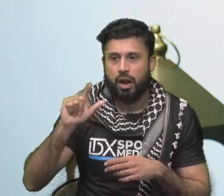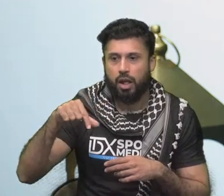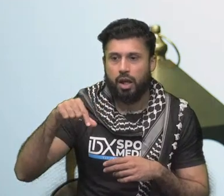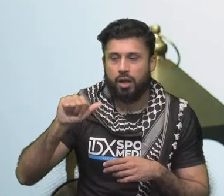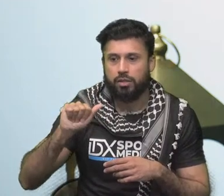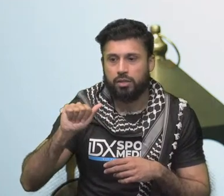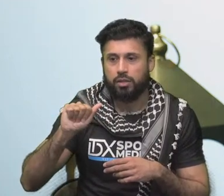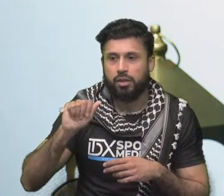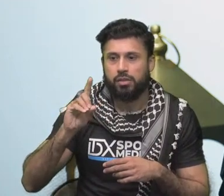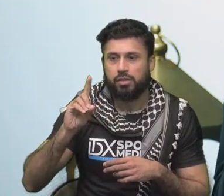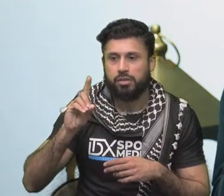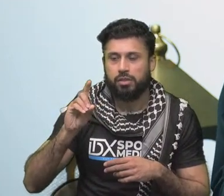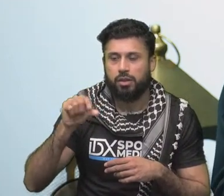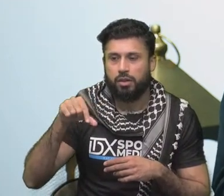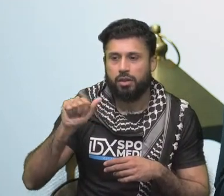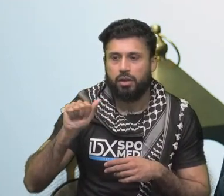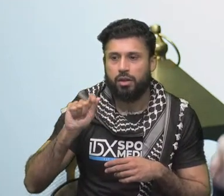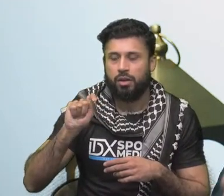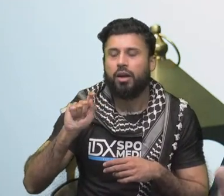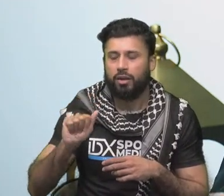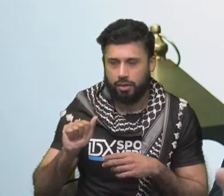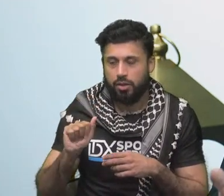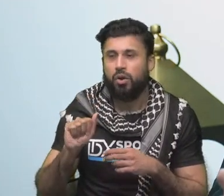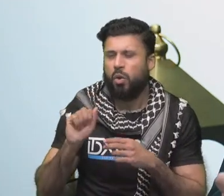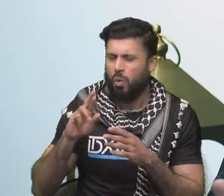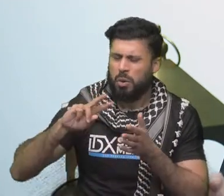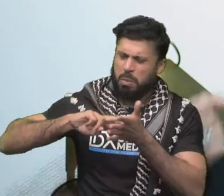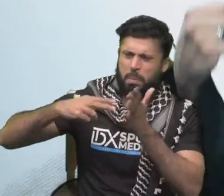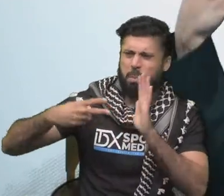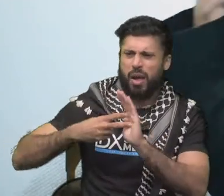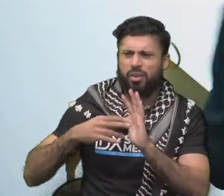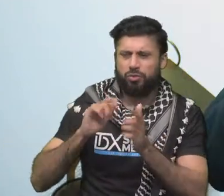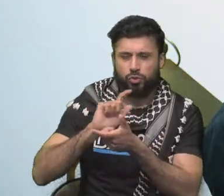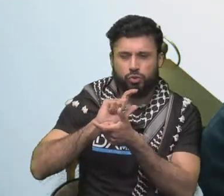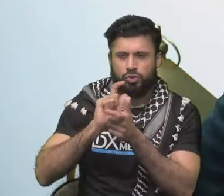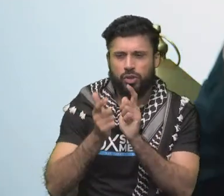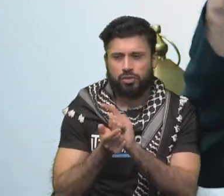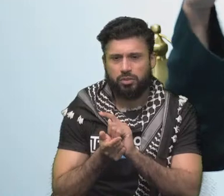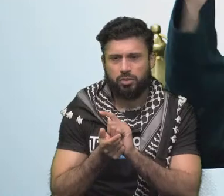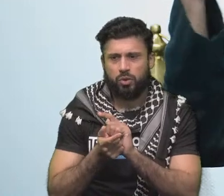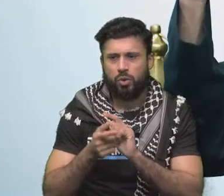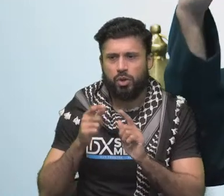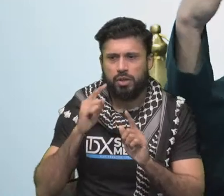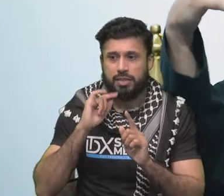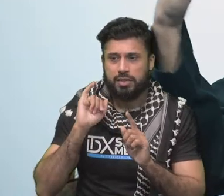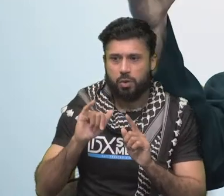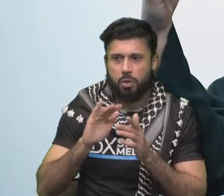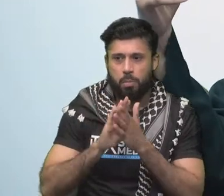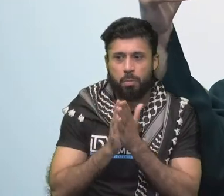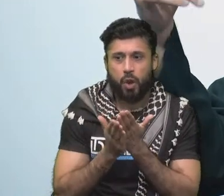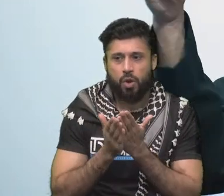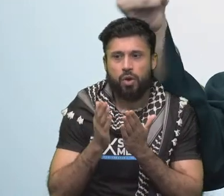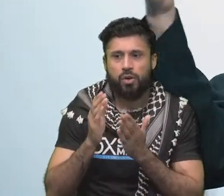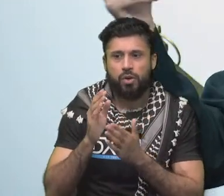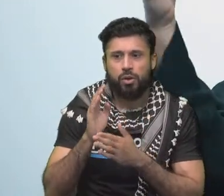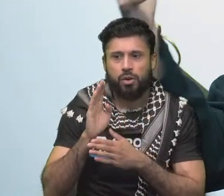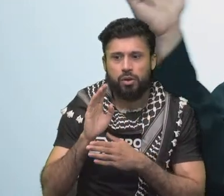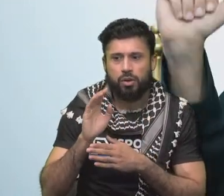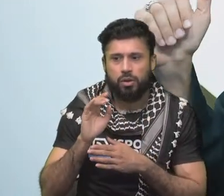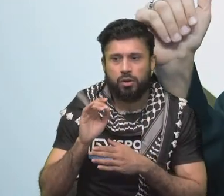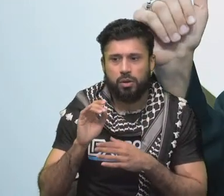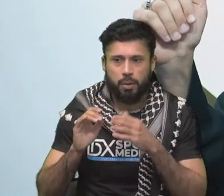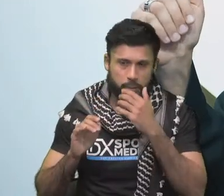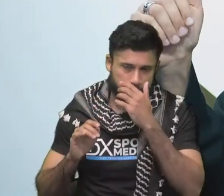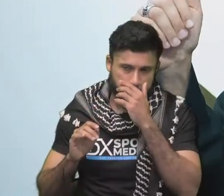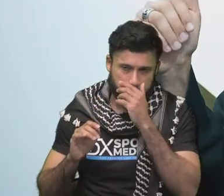book, honestly, I read this chapter and I was like, man, subhanAllah, it's like a blow. He went through Khulafa al-Rashideen, Abu Bakr, Umar,